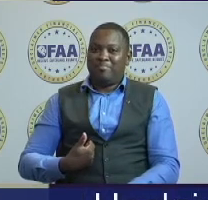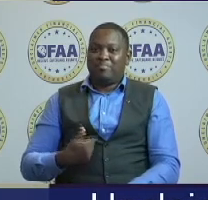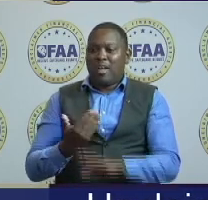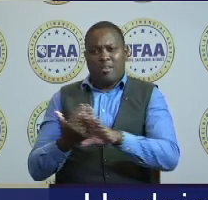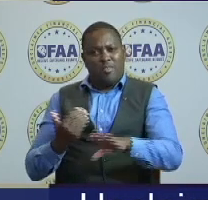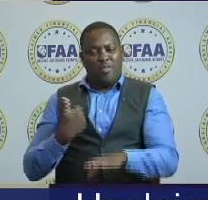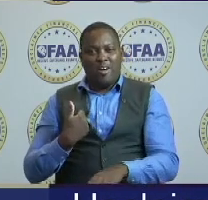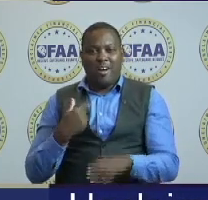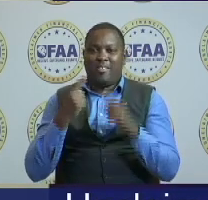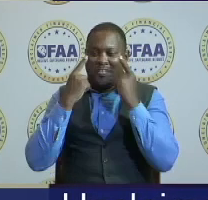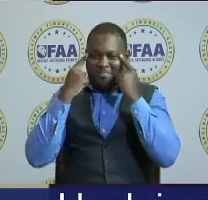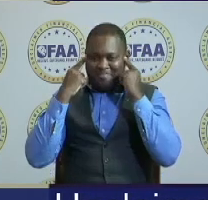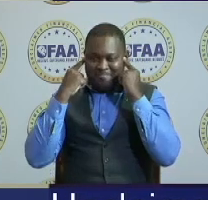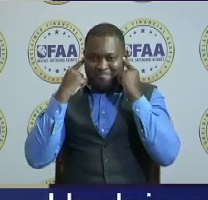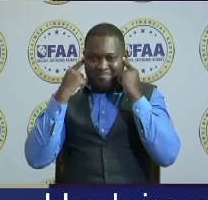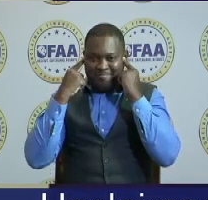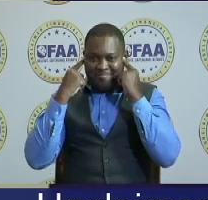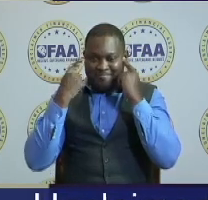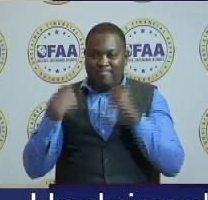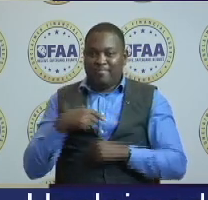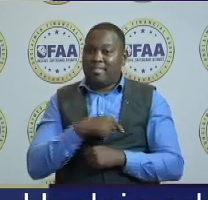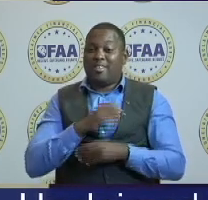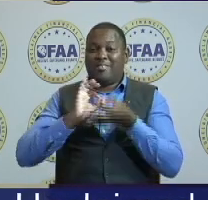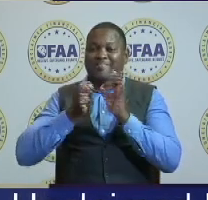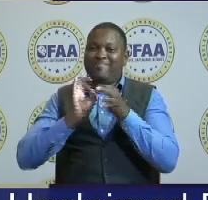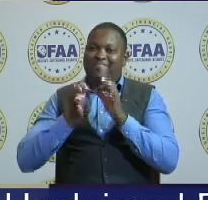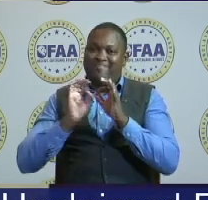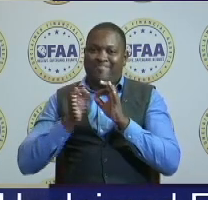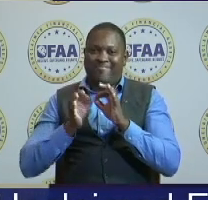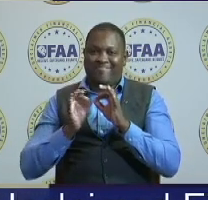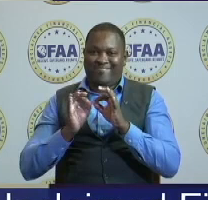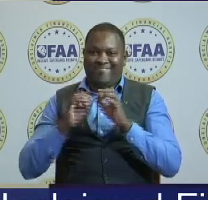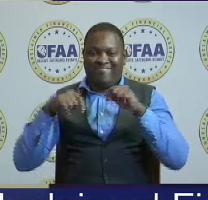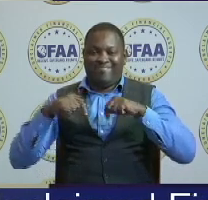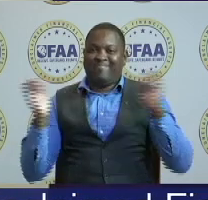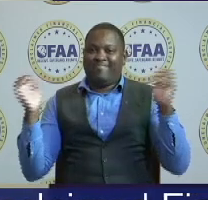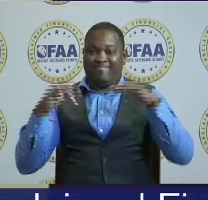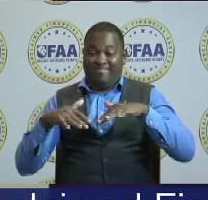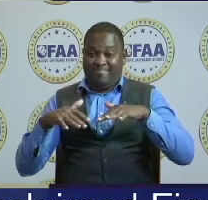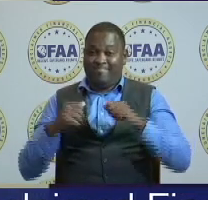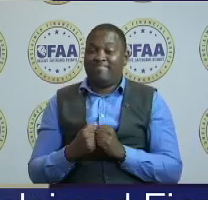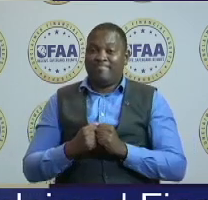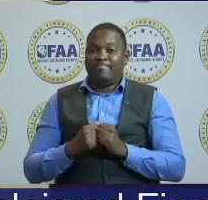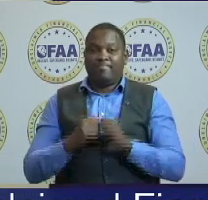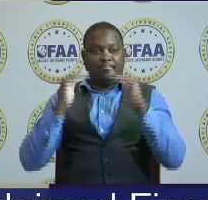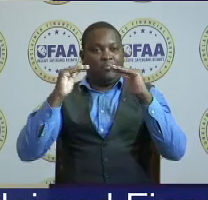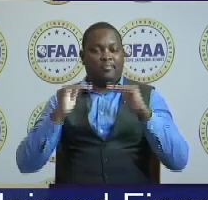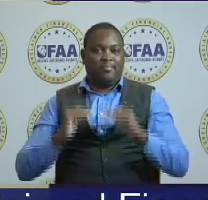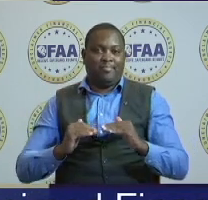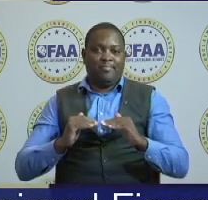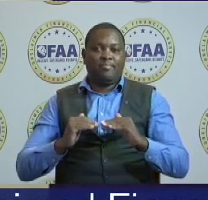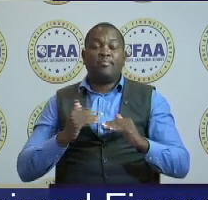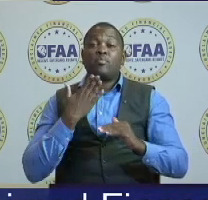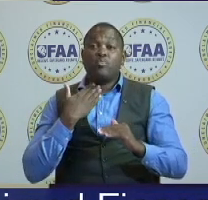had Yula Nzale. They are our sign language interpreters for this session. Okay, moving on, we would like to pull